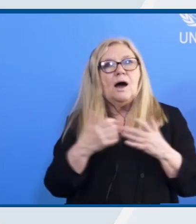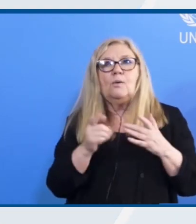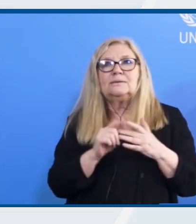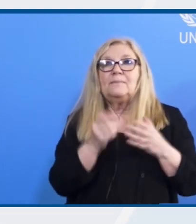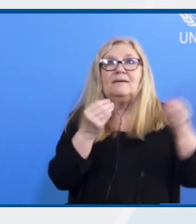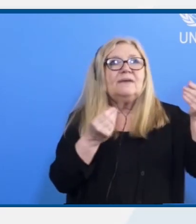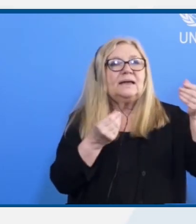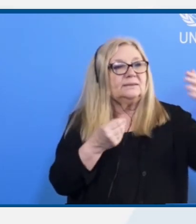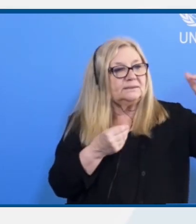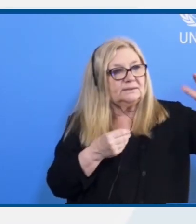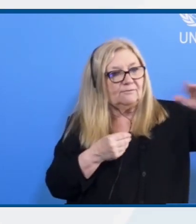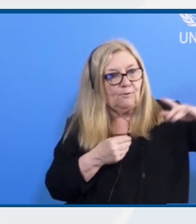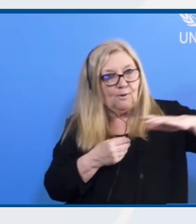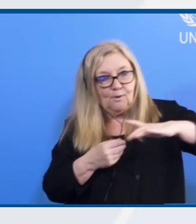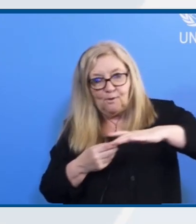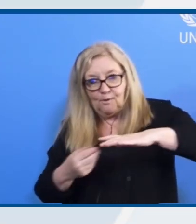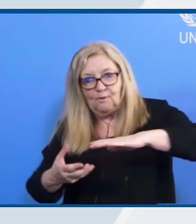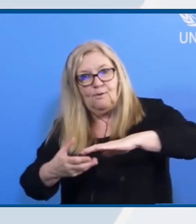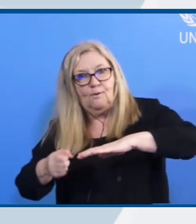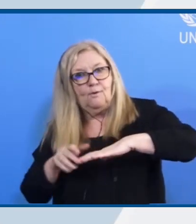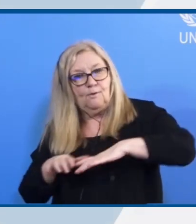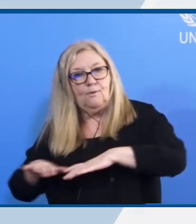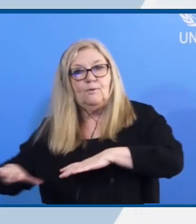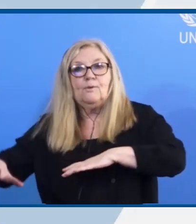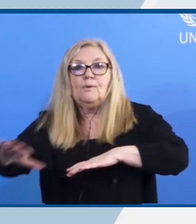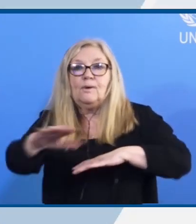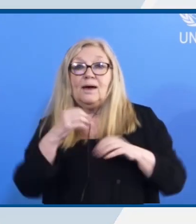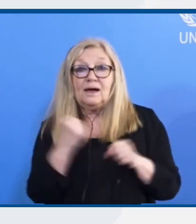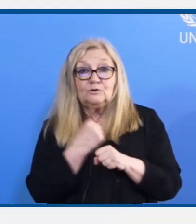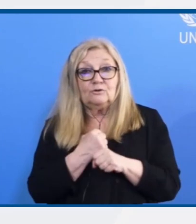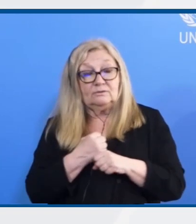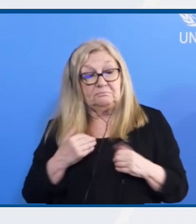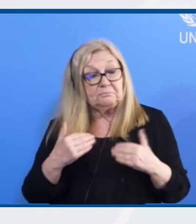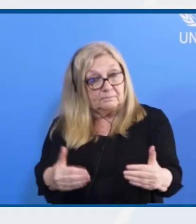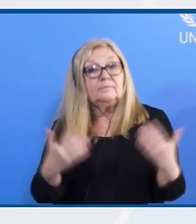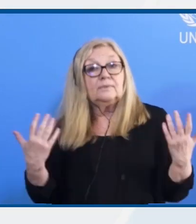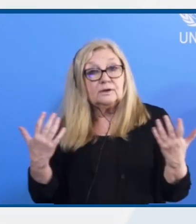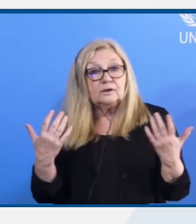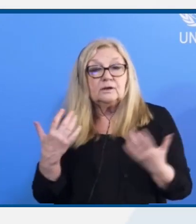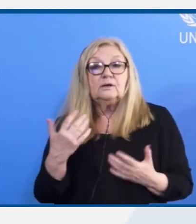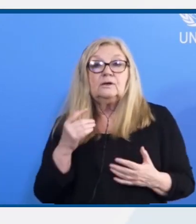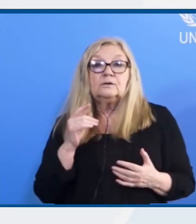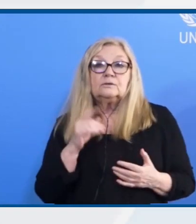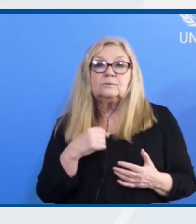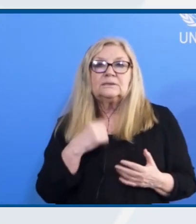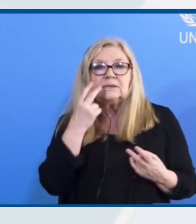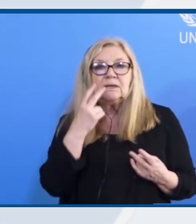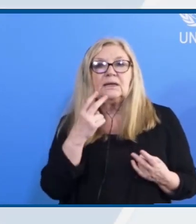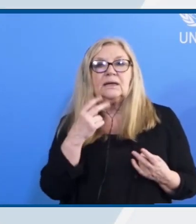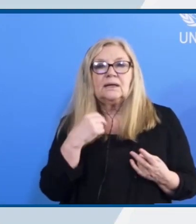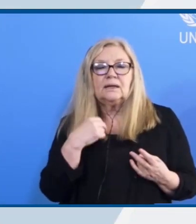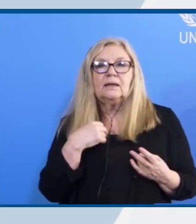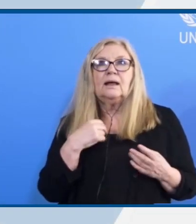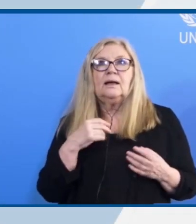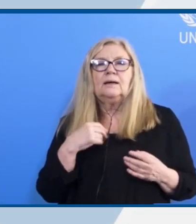that could incentivize the type of action we'd like to see. So one of the systems we have is we look at